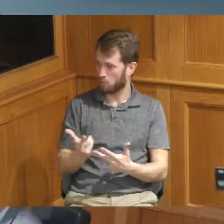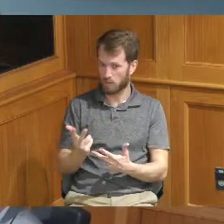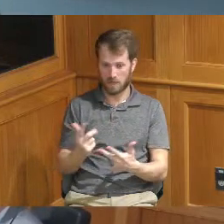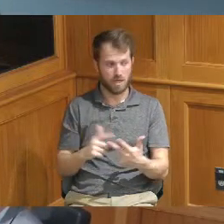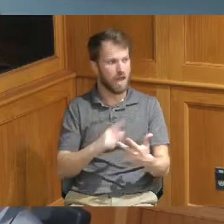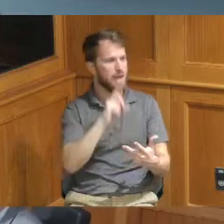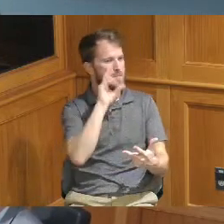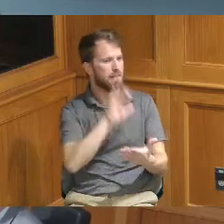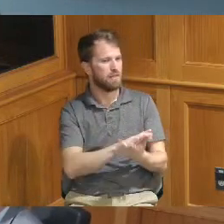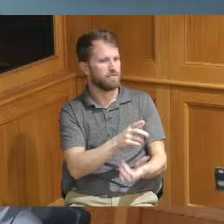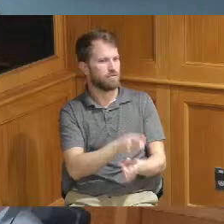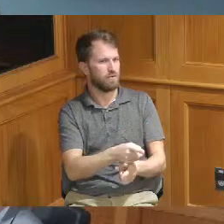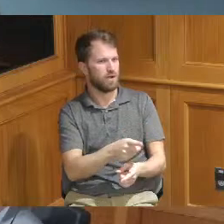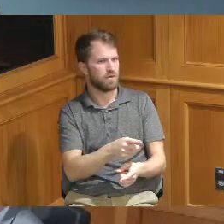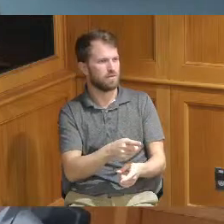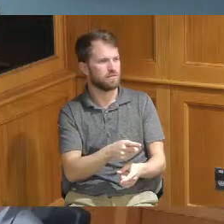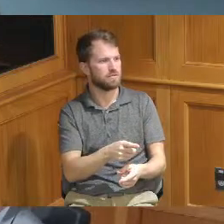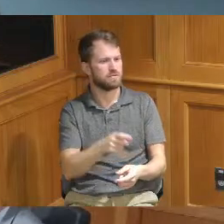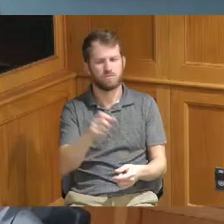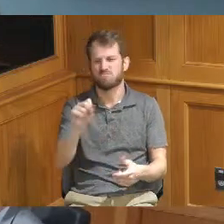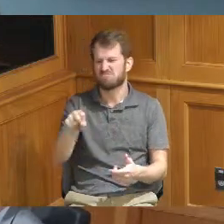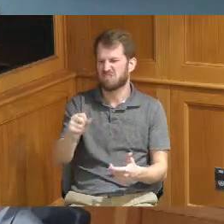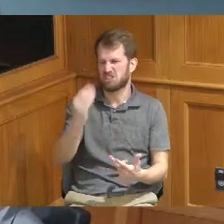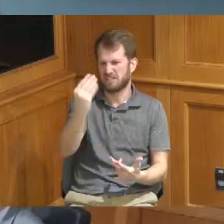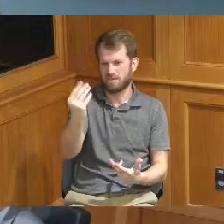that's correct. Okay. It's just information.